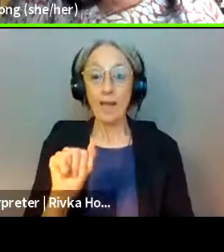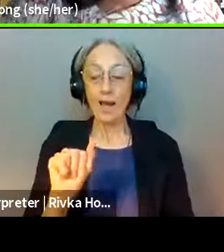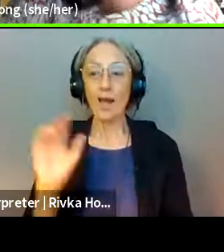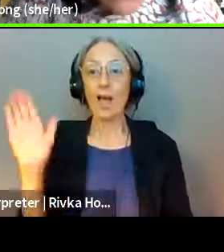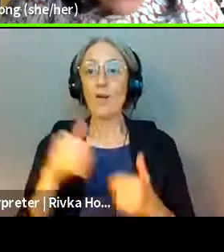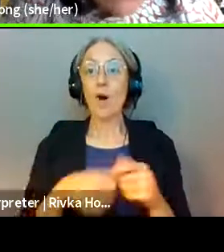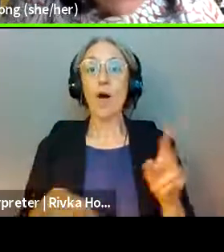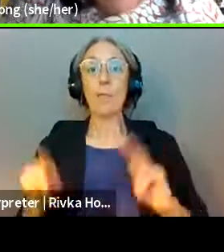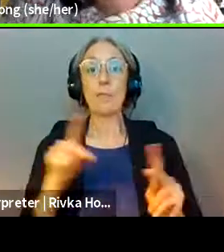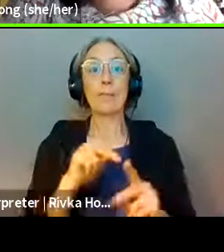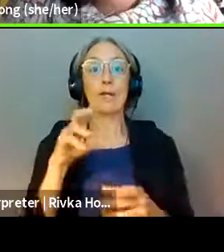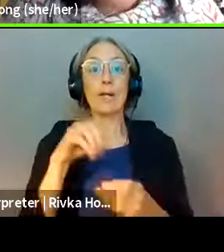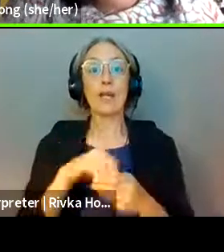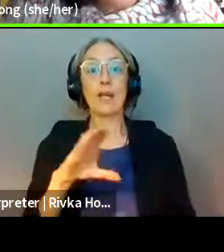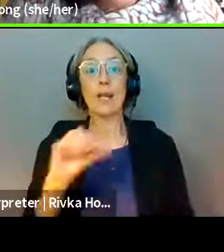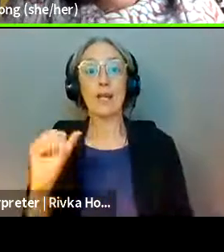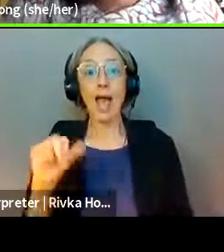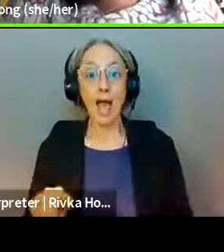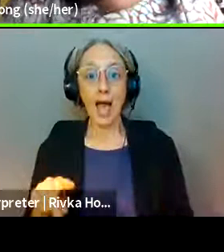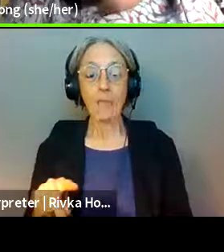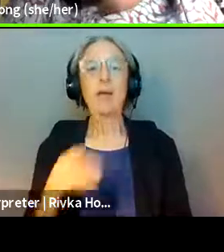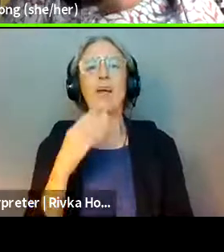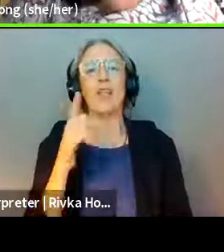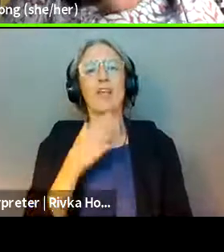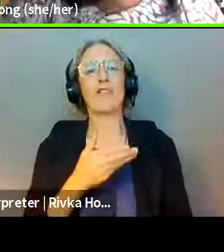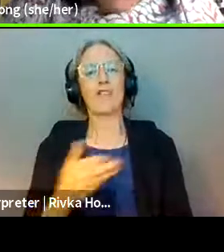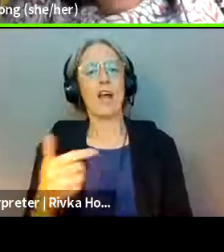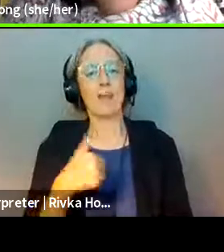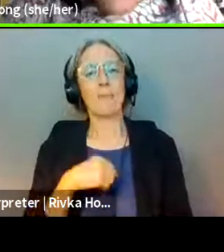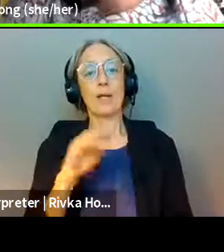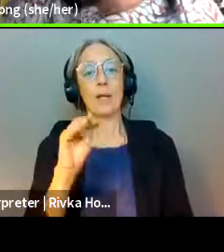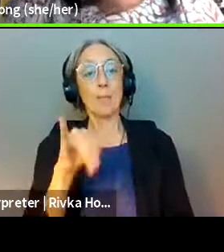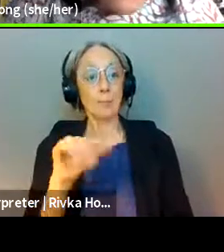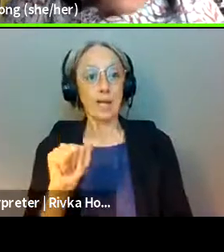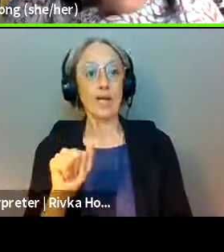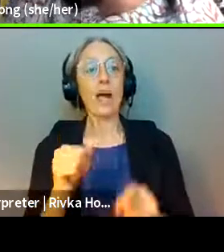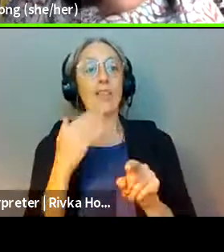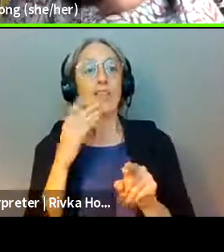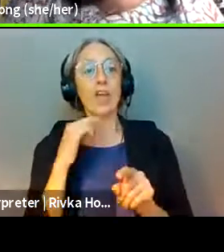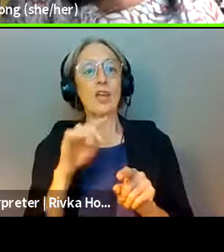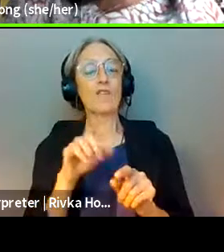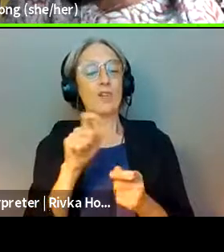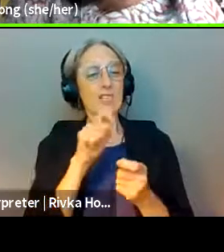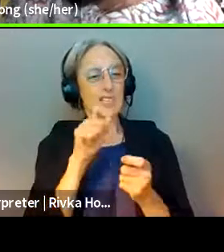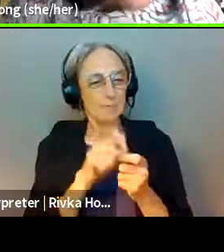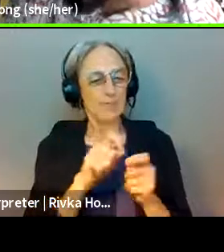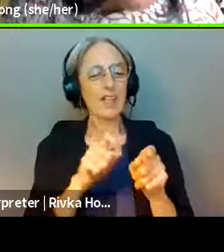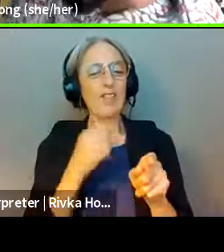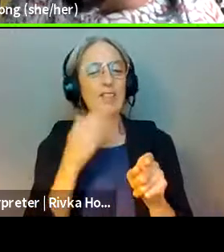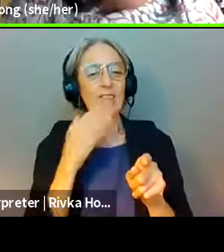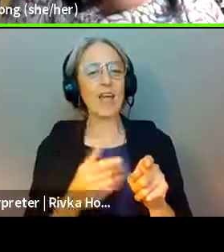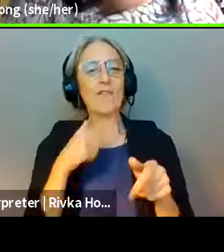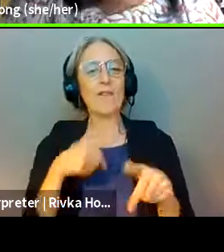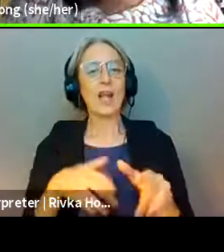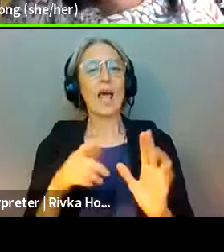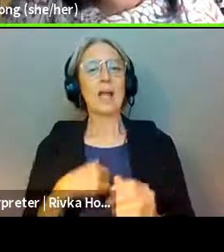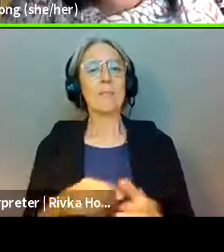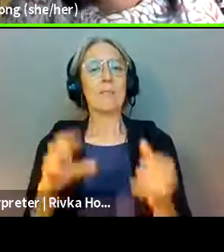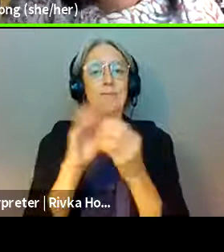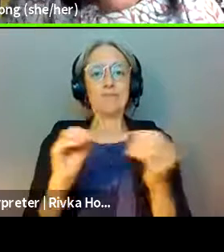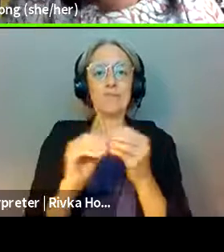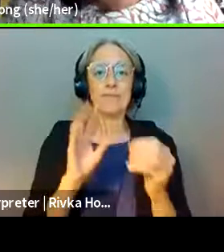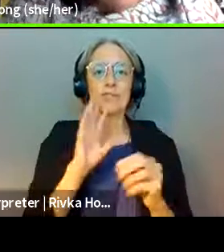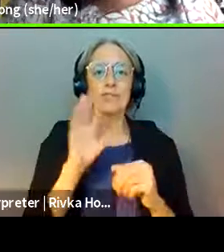for inviting me into this space. And Mia, thank you for specifically for allowing me to speak